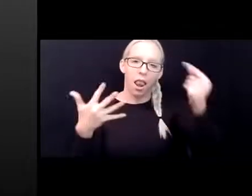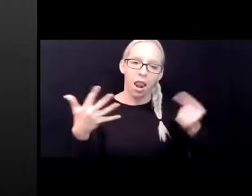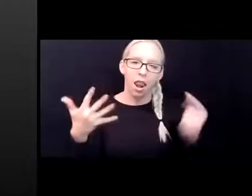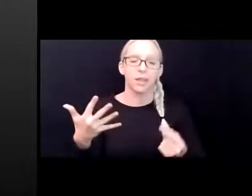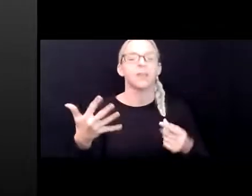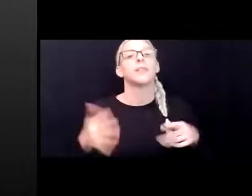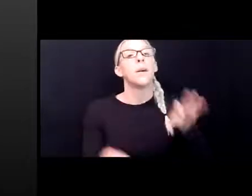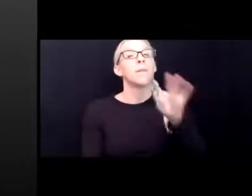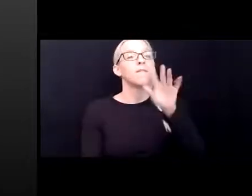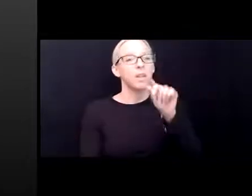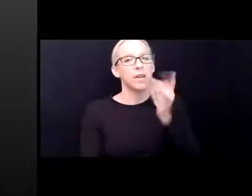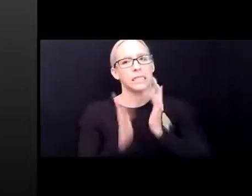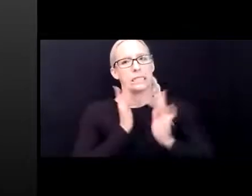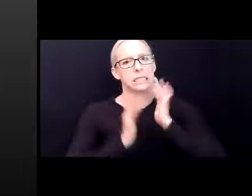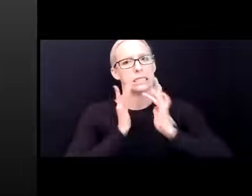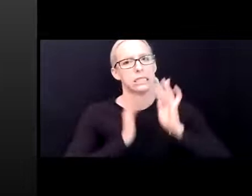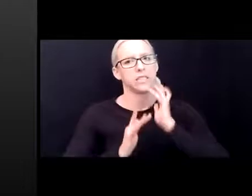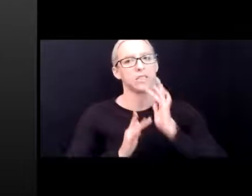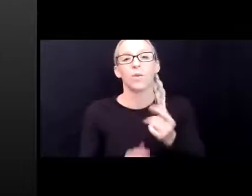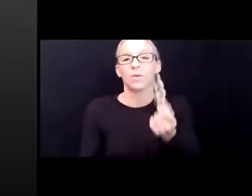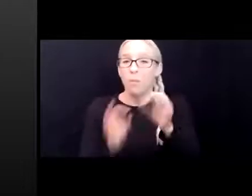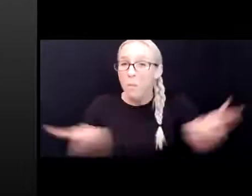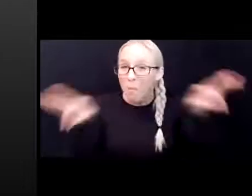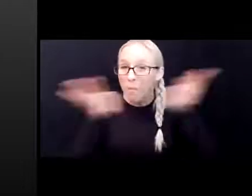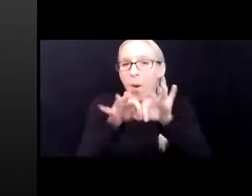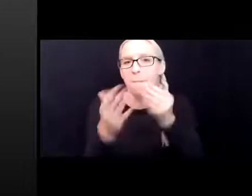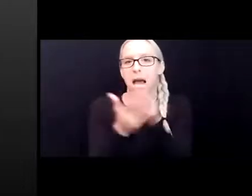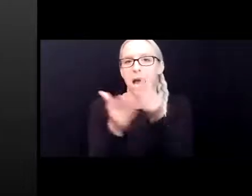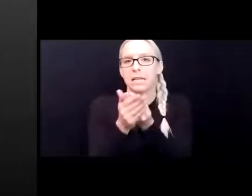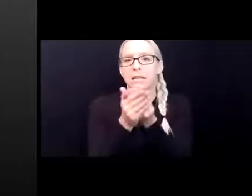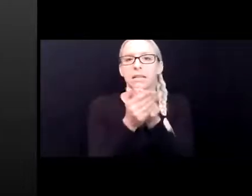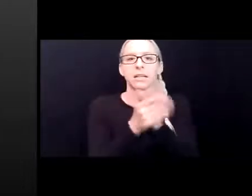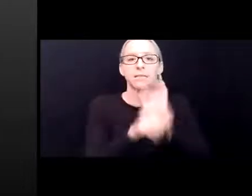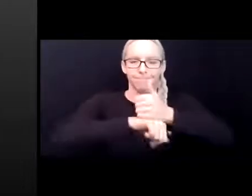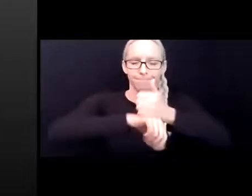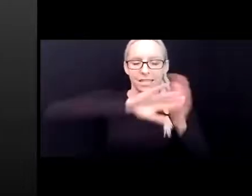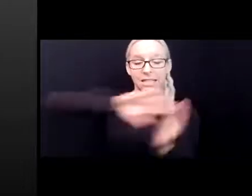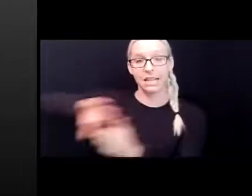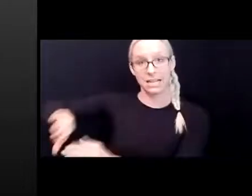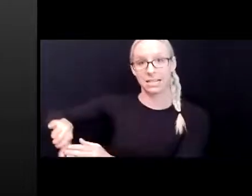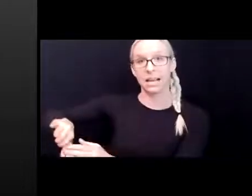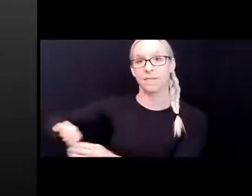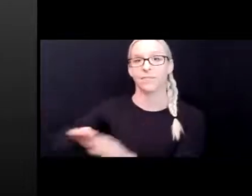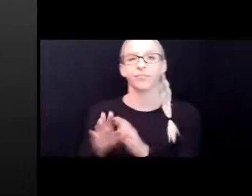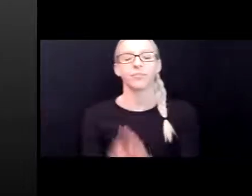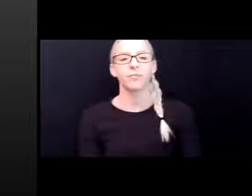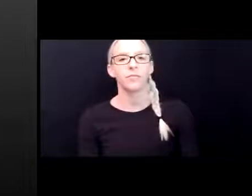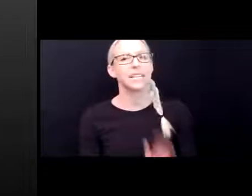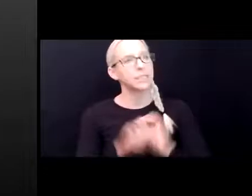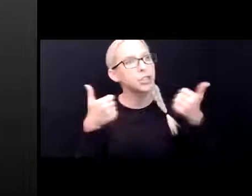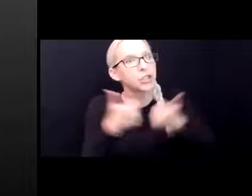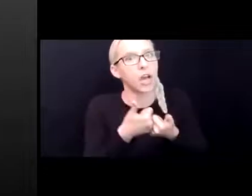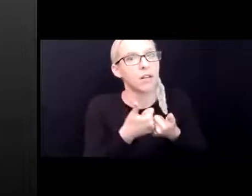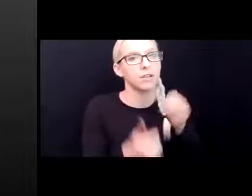money and that we can supplement those benefits. It's a challenge to get the Medicaid waiver program to begin with.